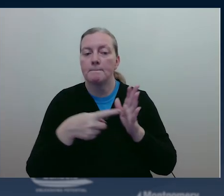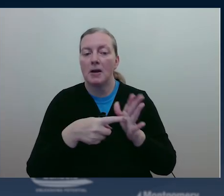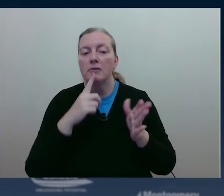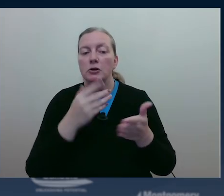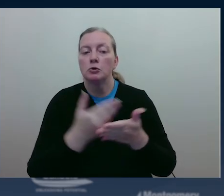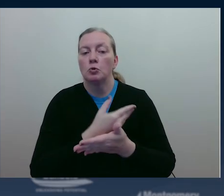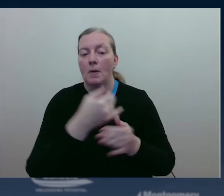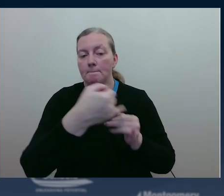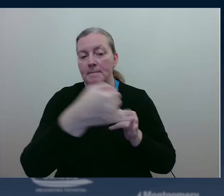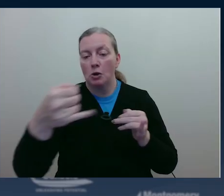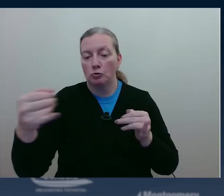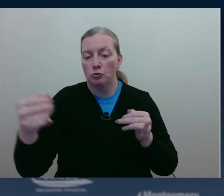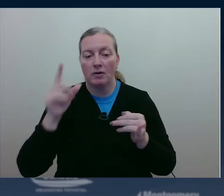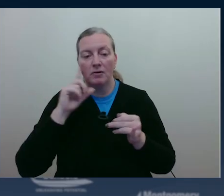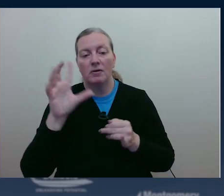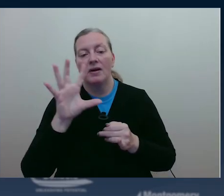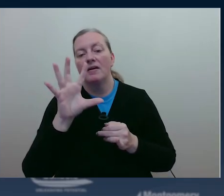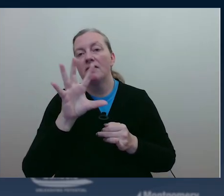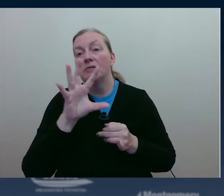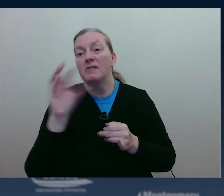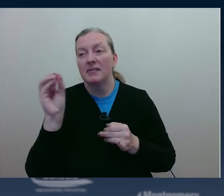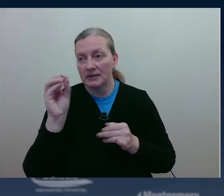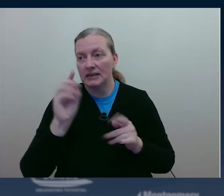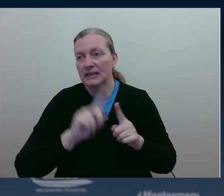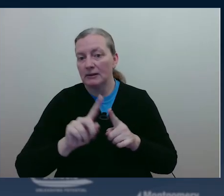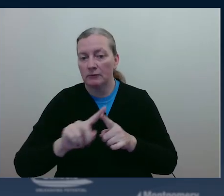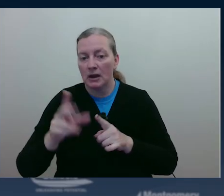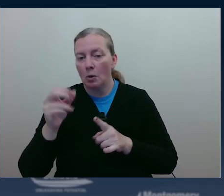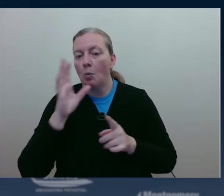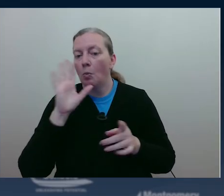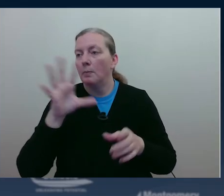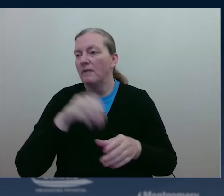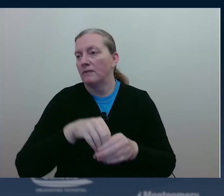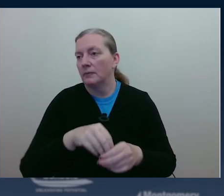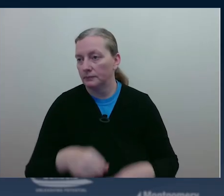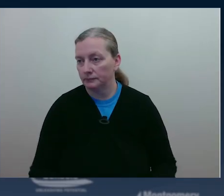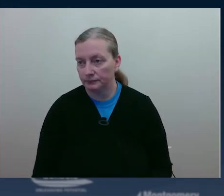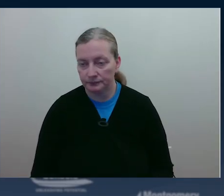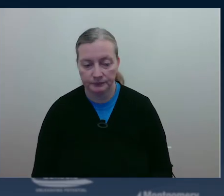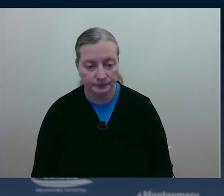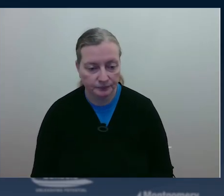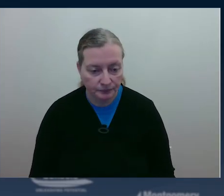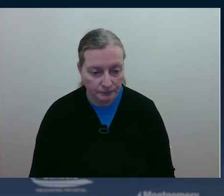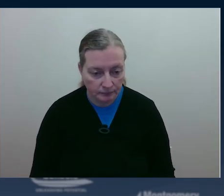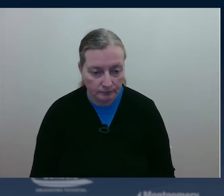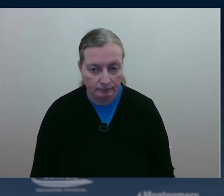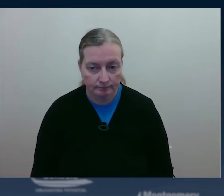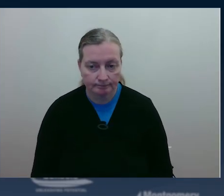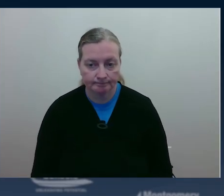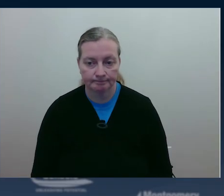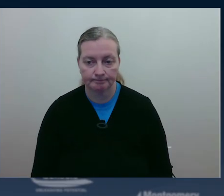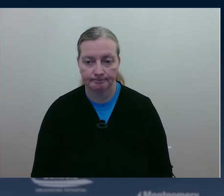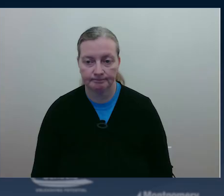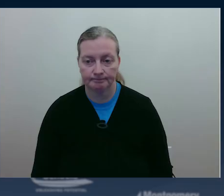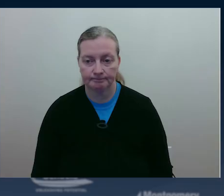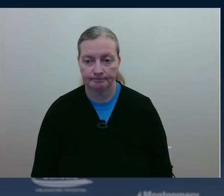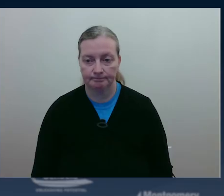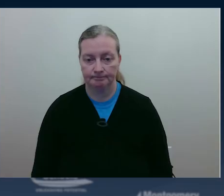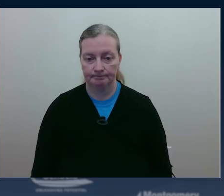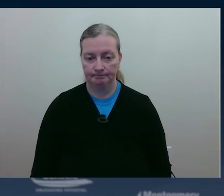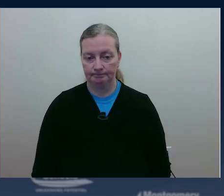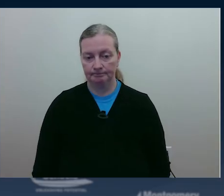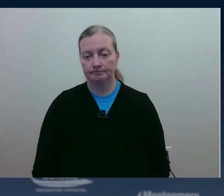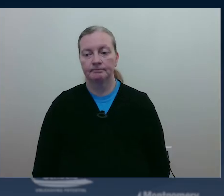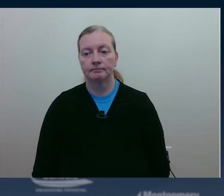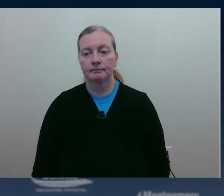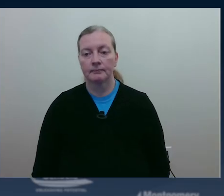will take place. So we'll take the next 20 to 30 seconds to